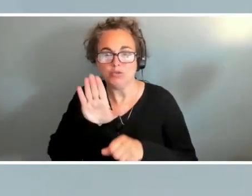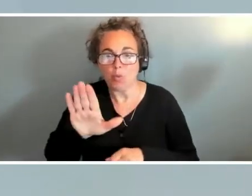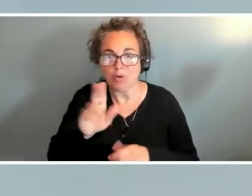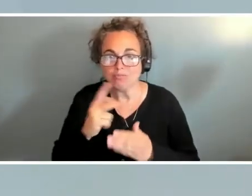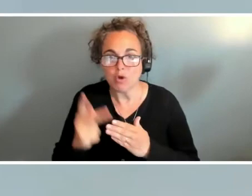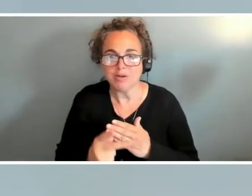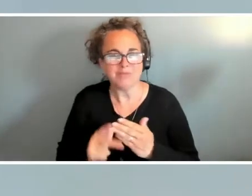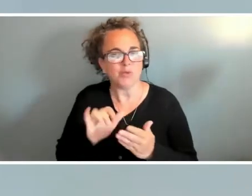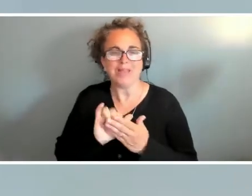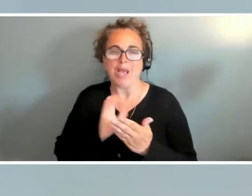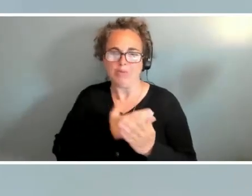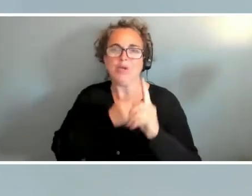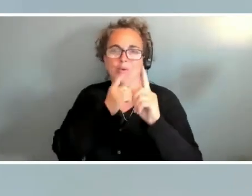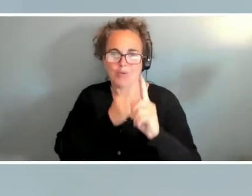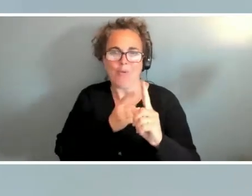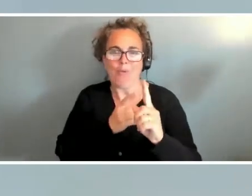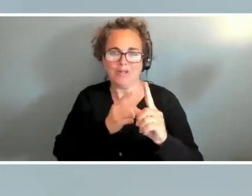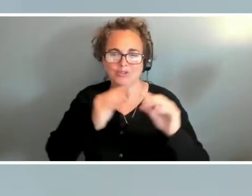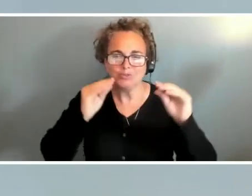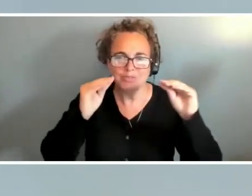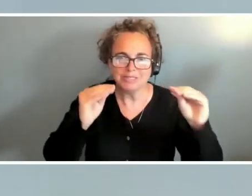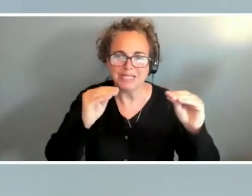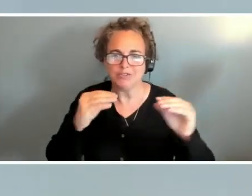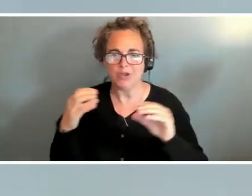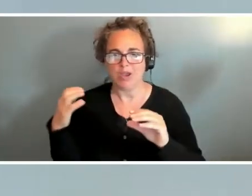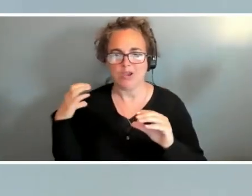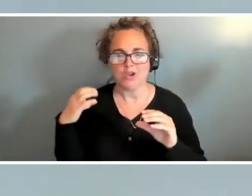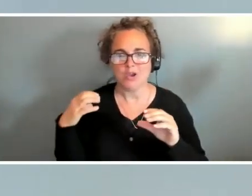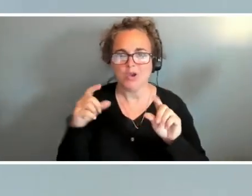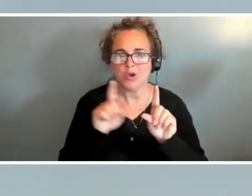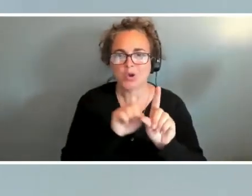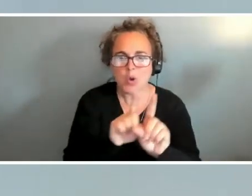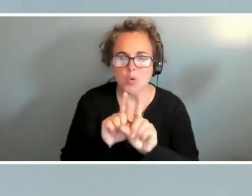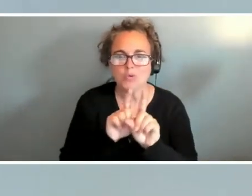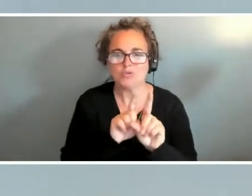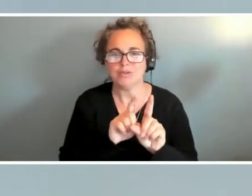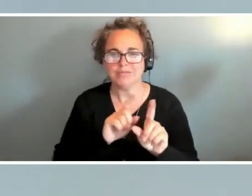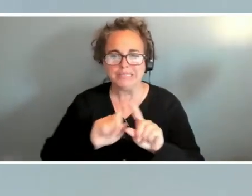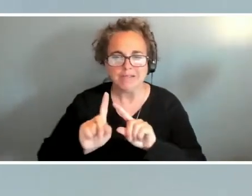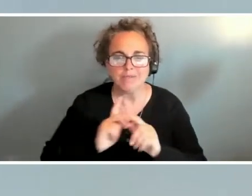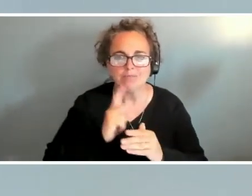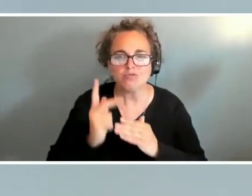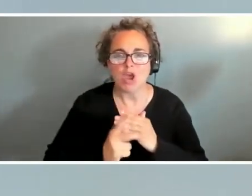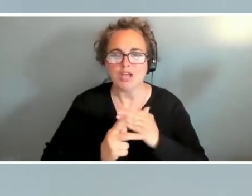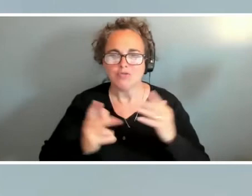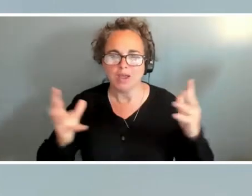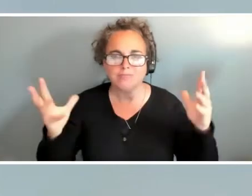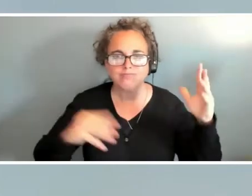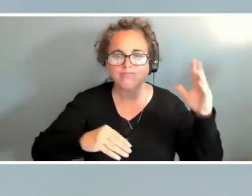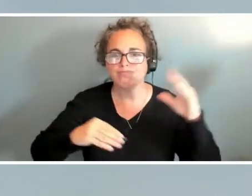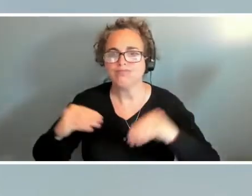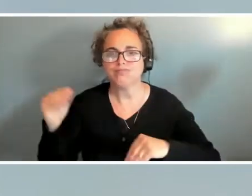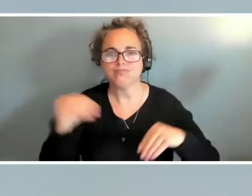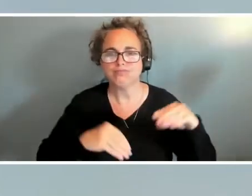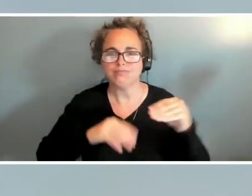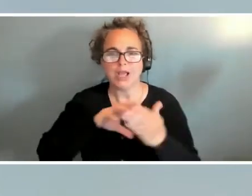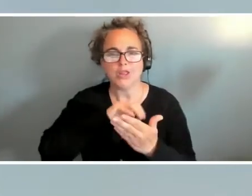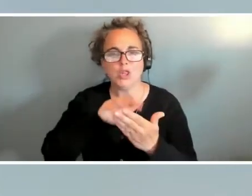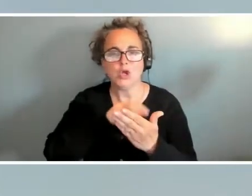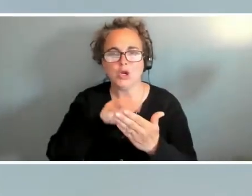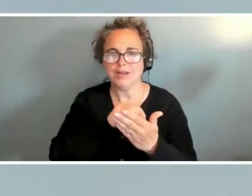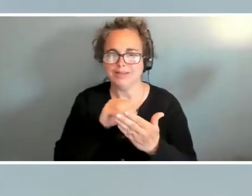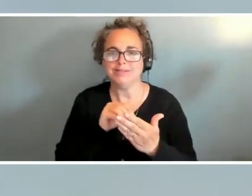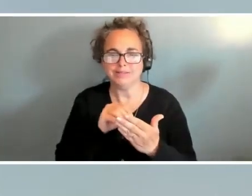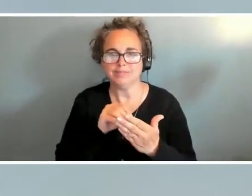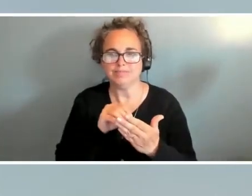was to coach and teach and have people do projects and just in time learning, get them through to